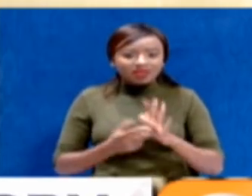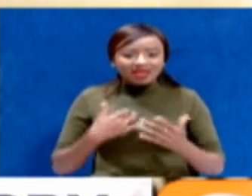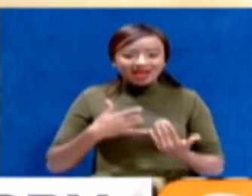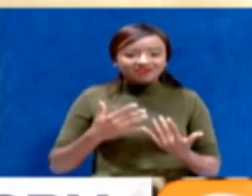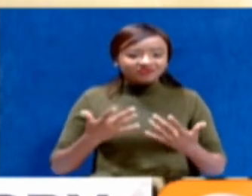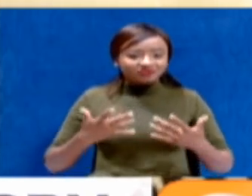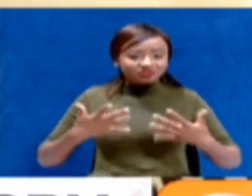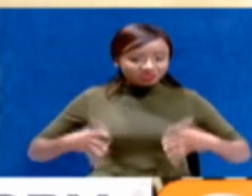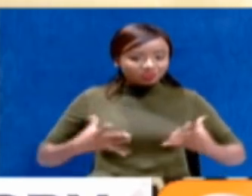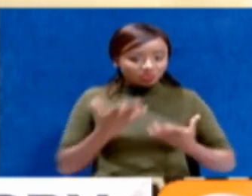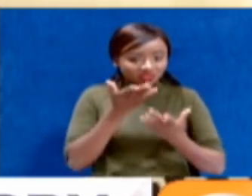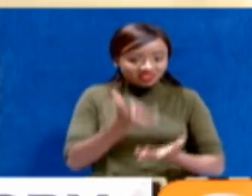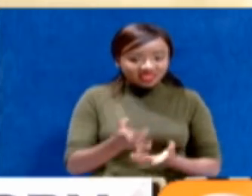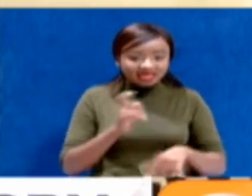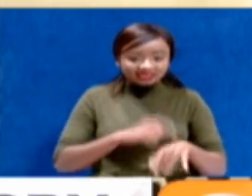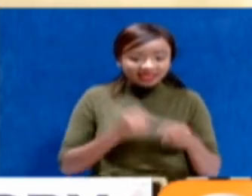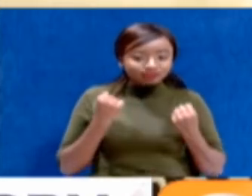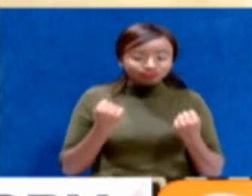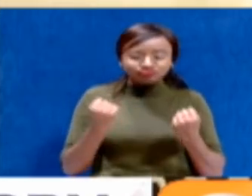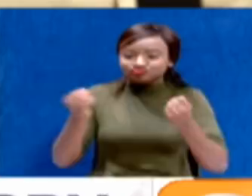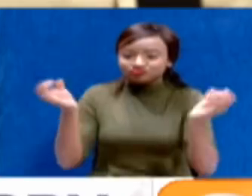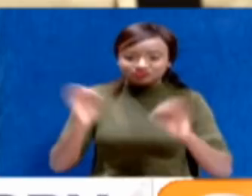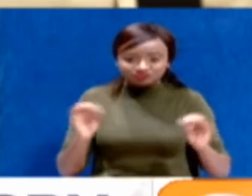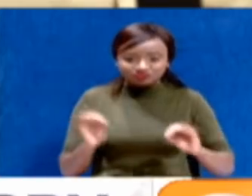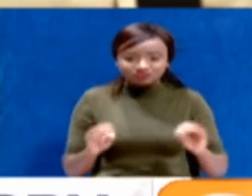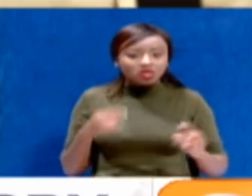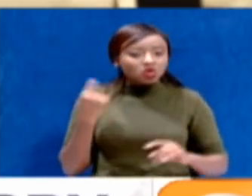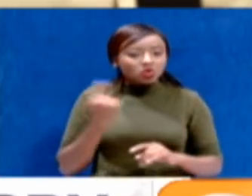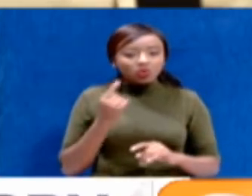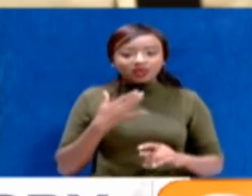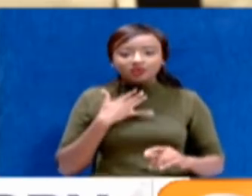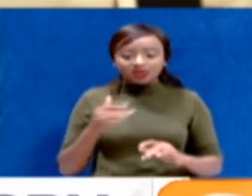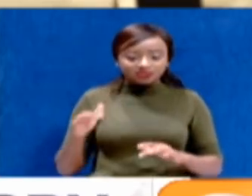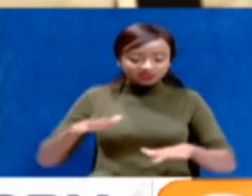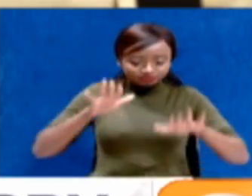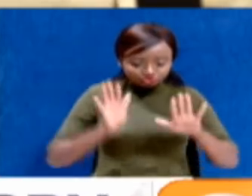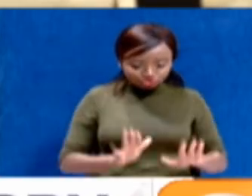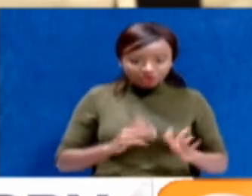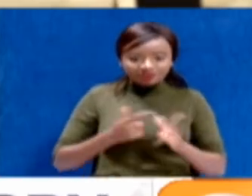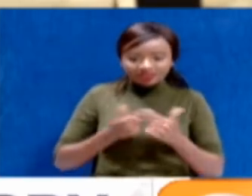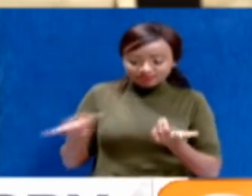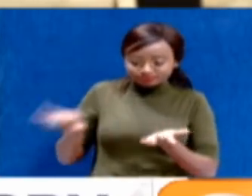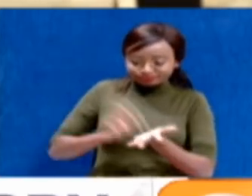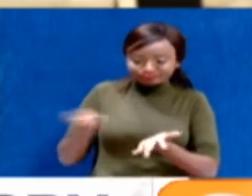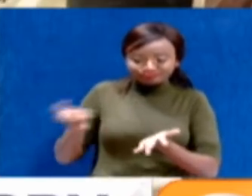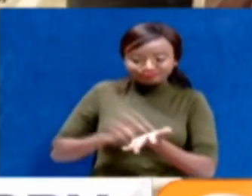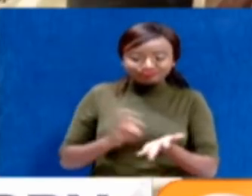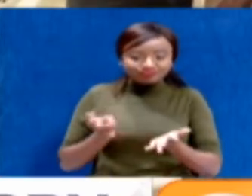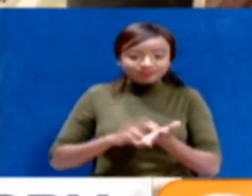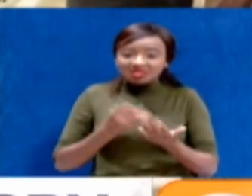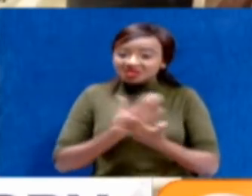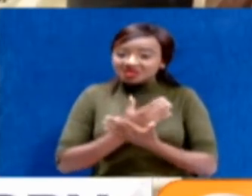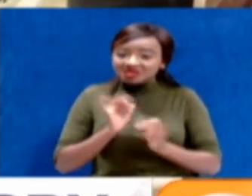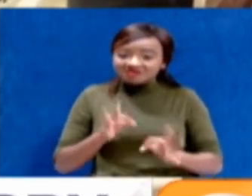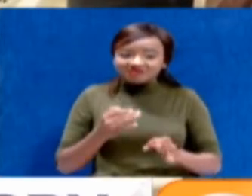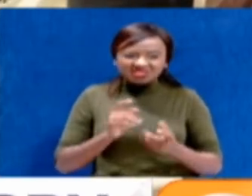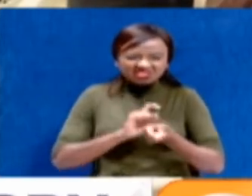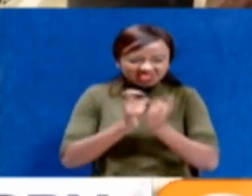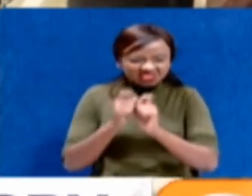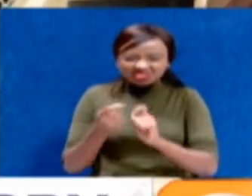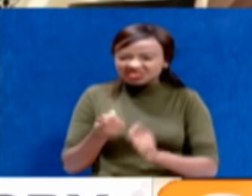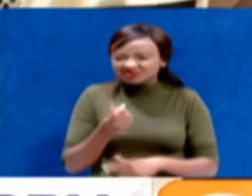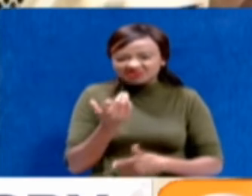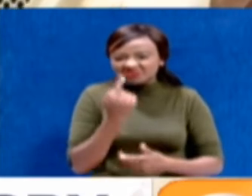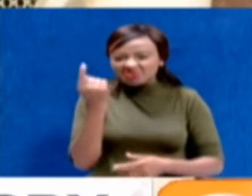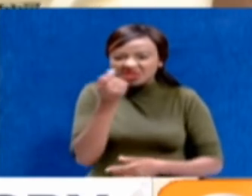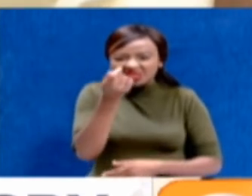moving. So we have not made any modifications on the chassis. If there's anything, we made modification on the